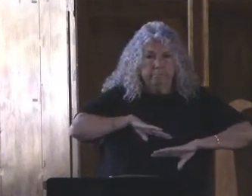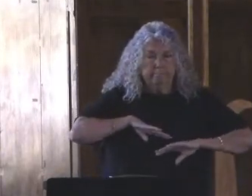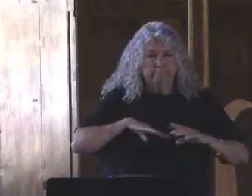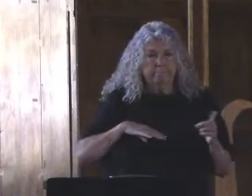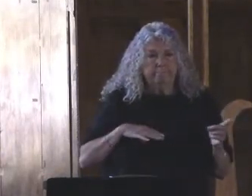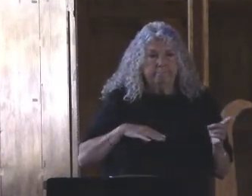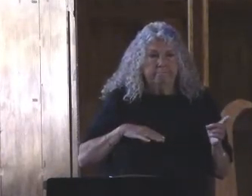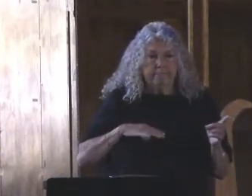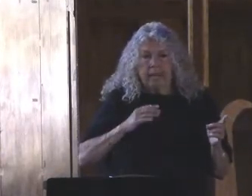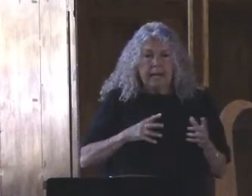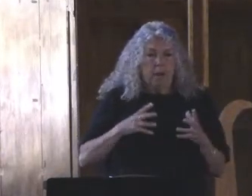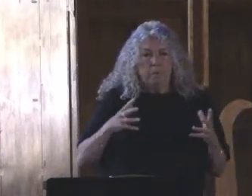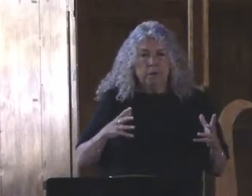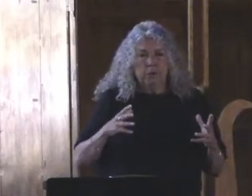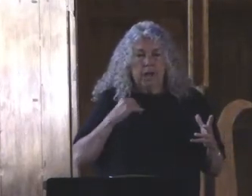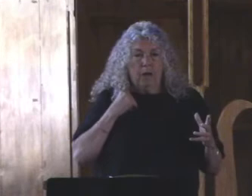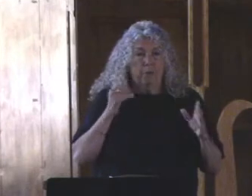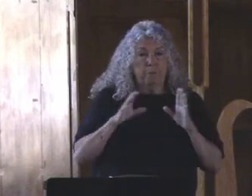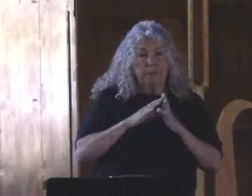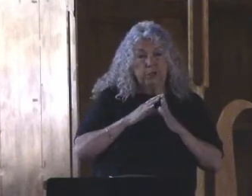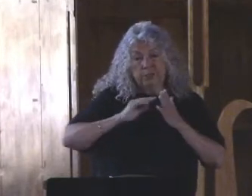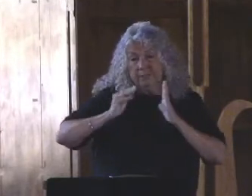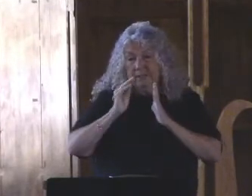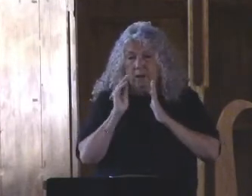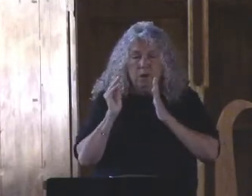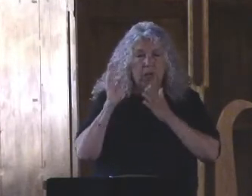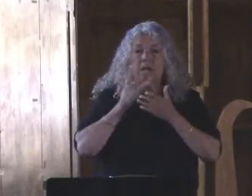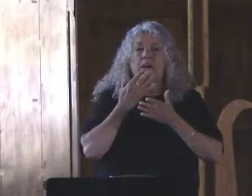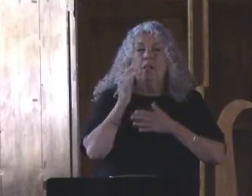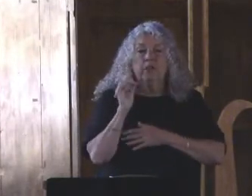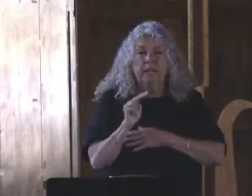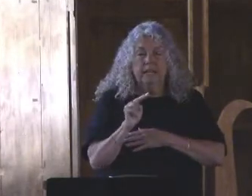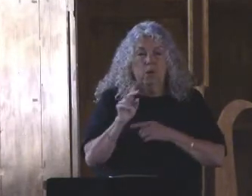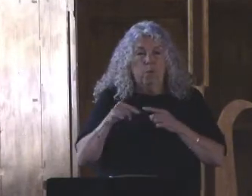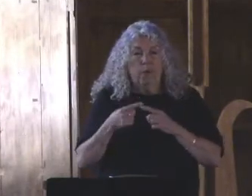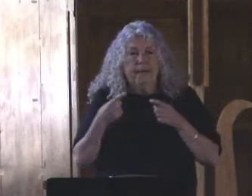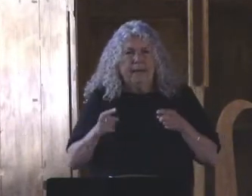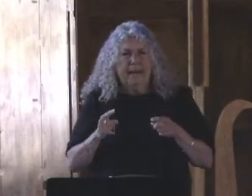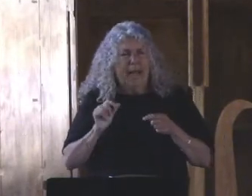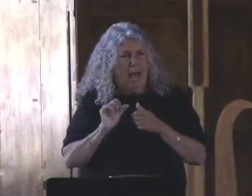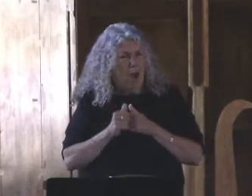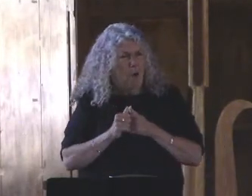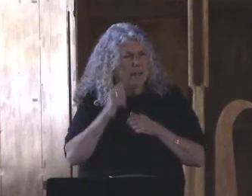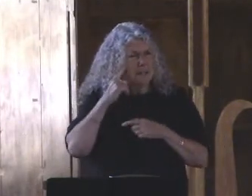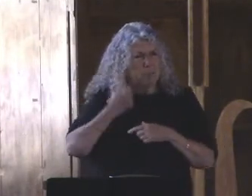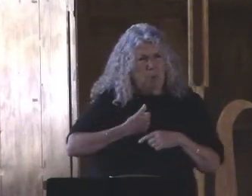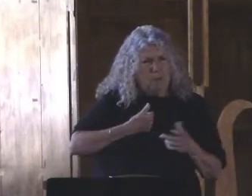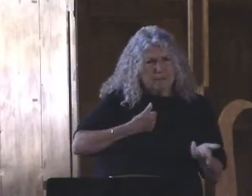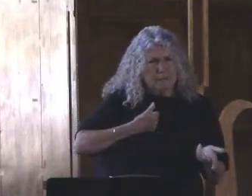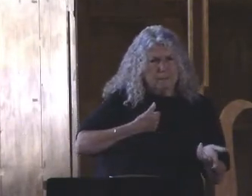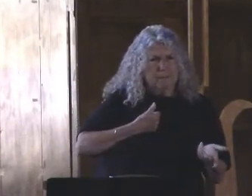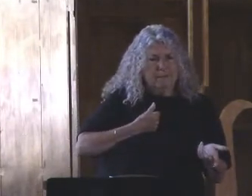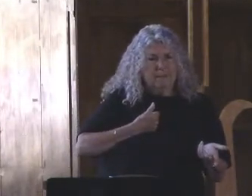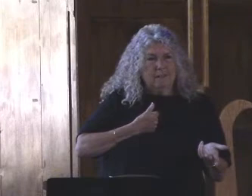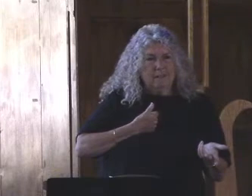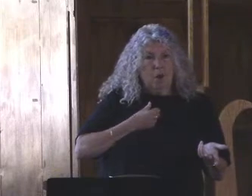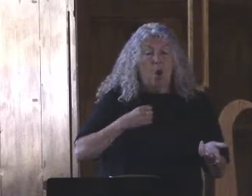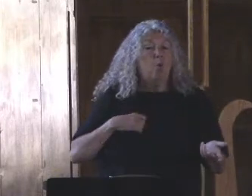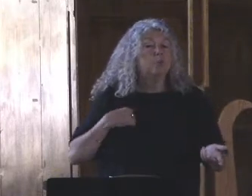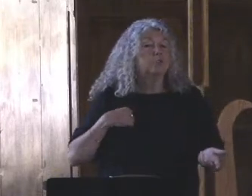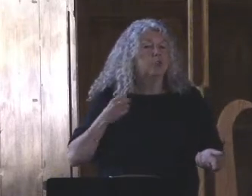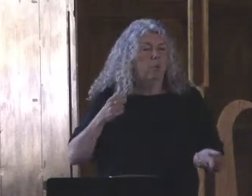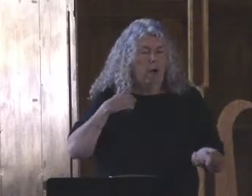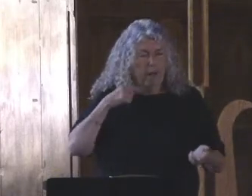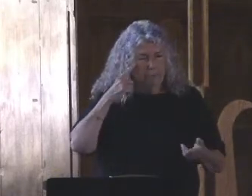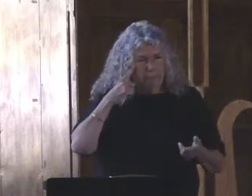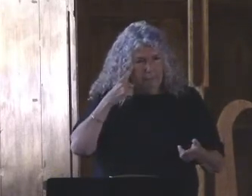and how the picture gets filled in and when and how, much of that is up to us. Or so I believe.